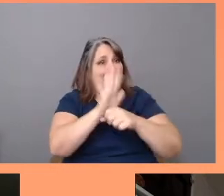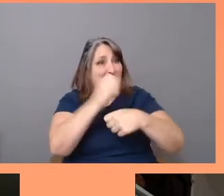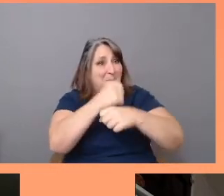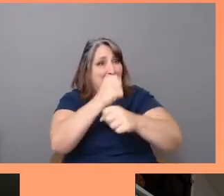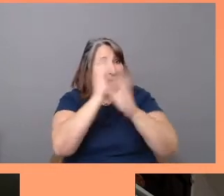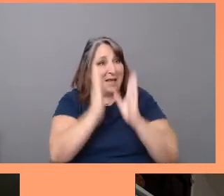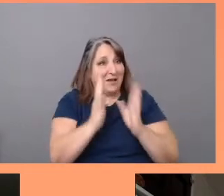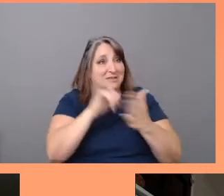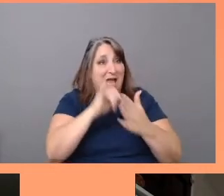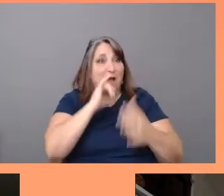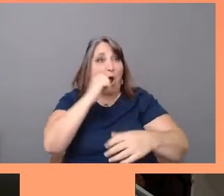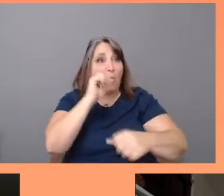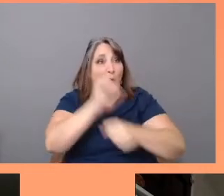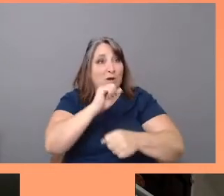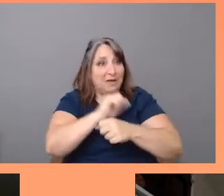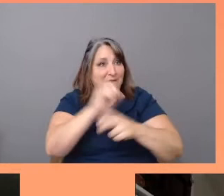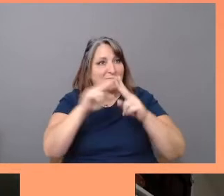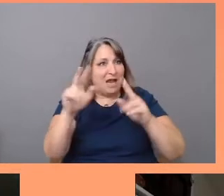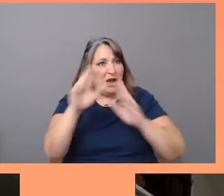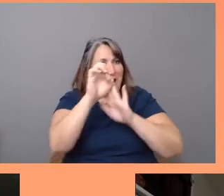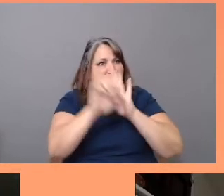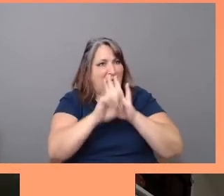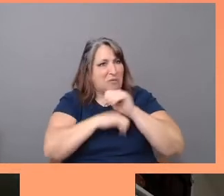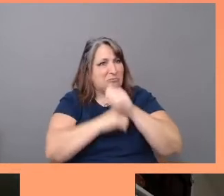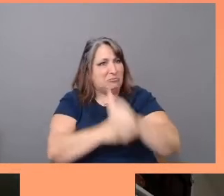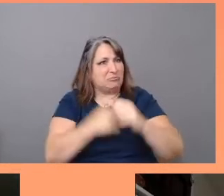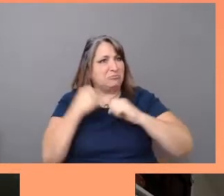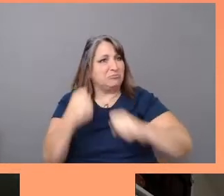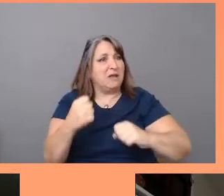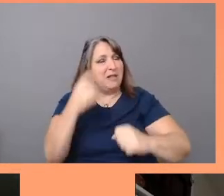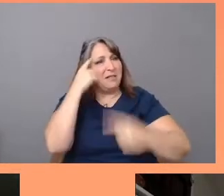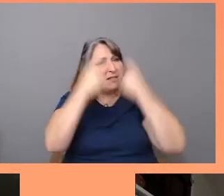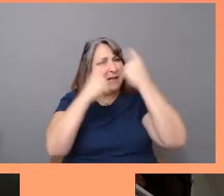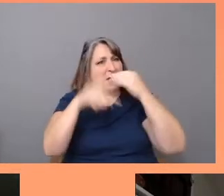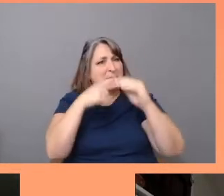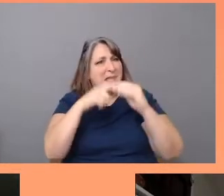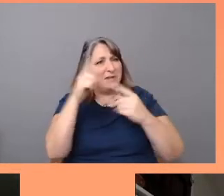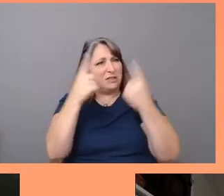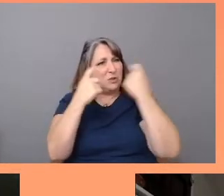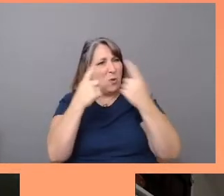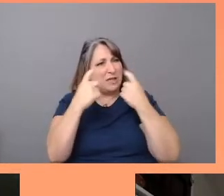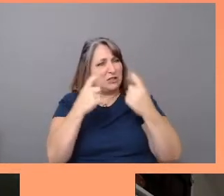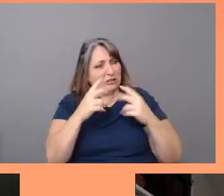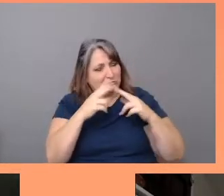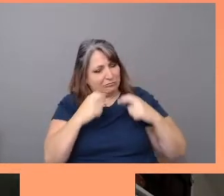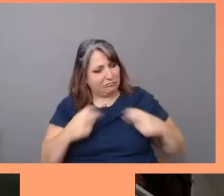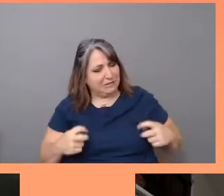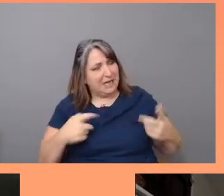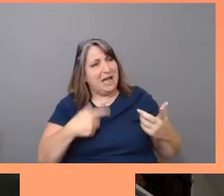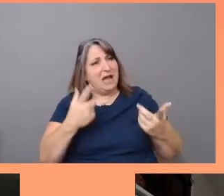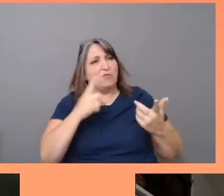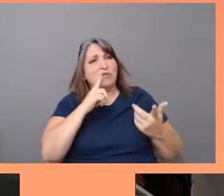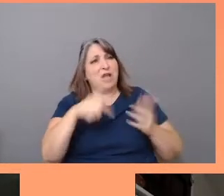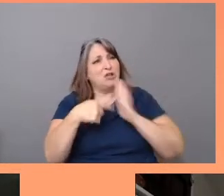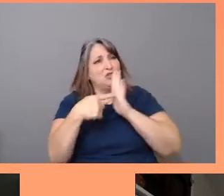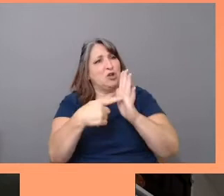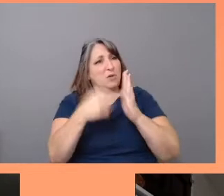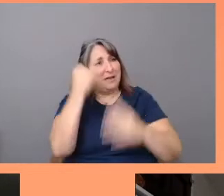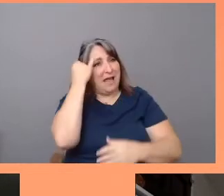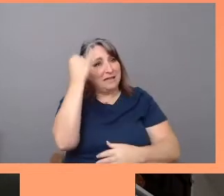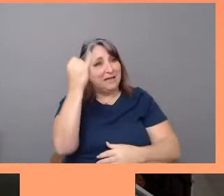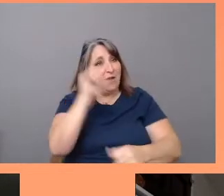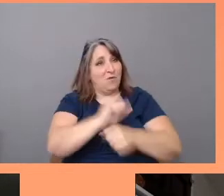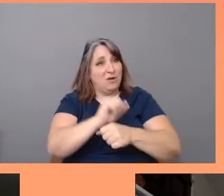are inherently working in this particular way and who are thinking about these questions really deeply and who are exemplifying the idea